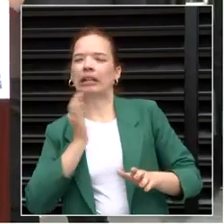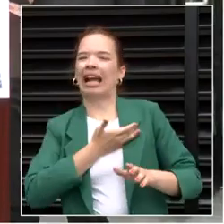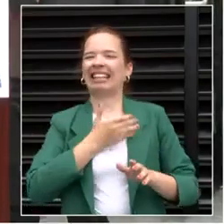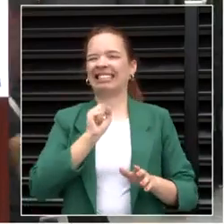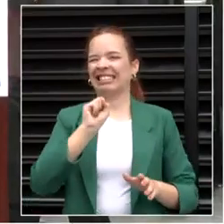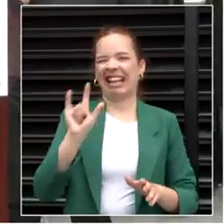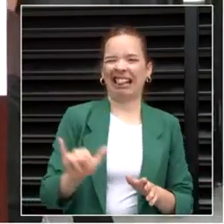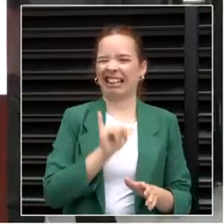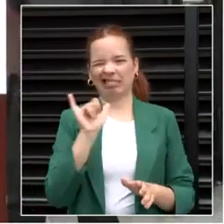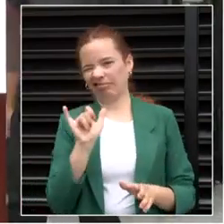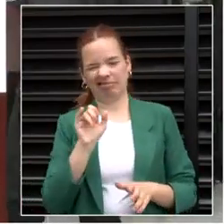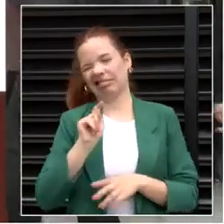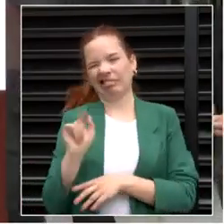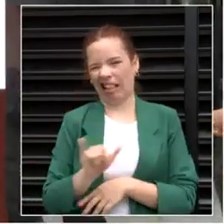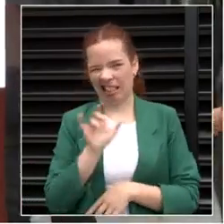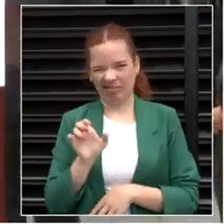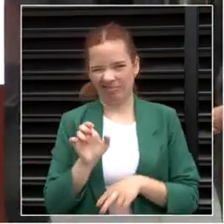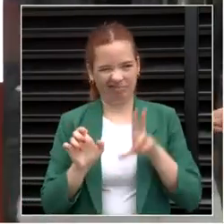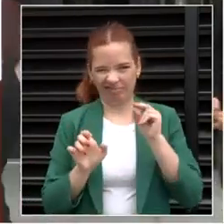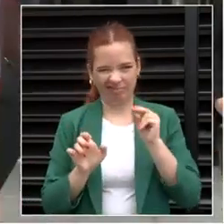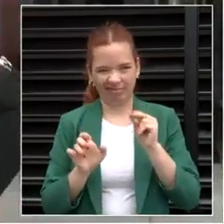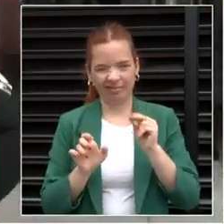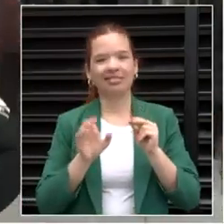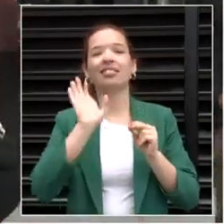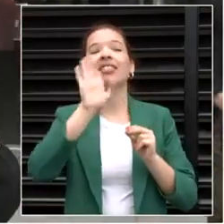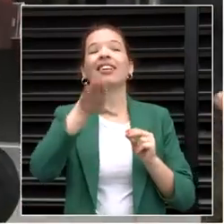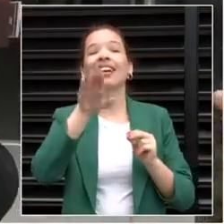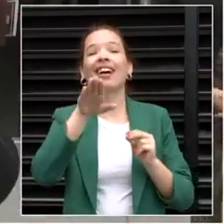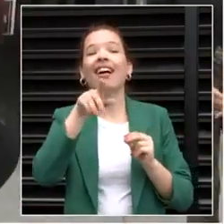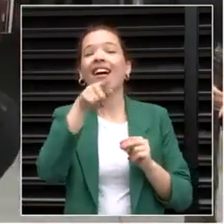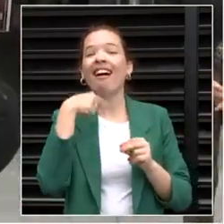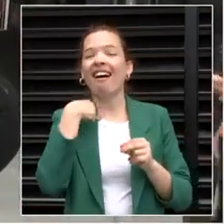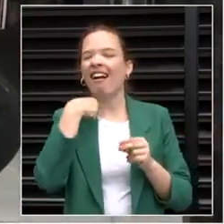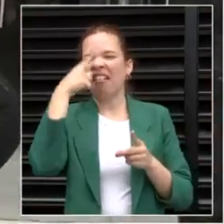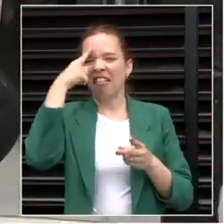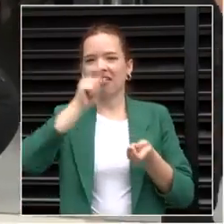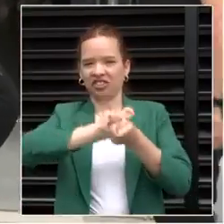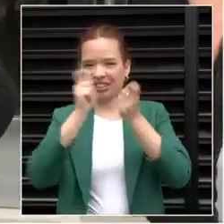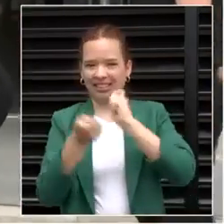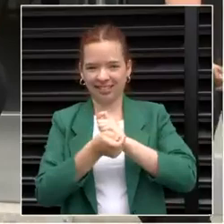up and help, and if I could have you all come up and help.